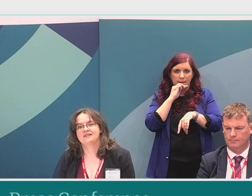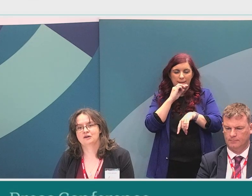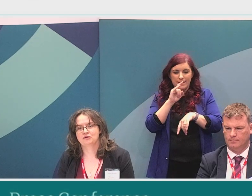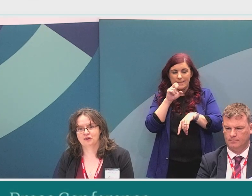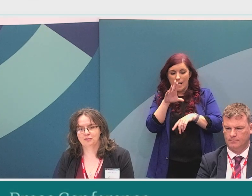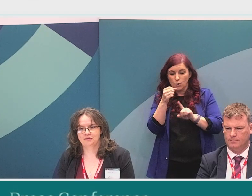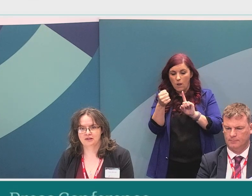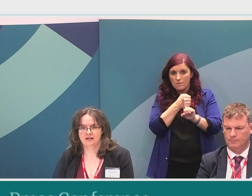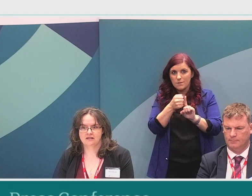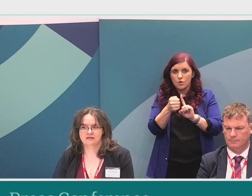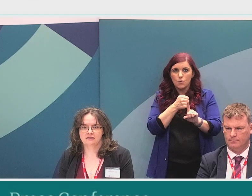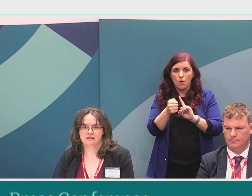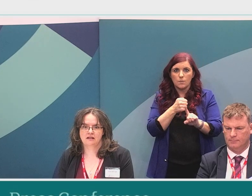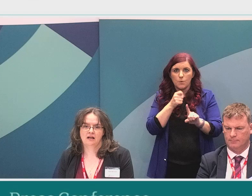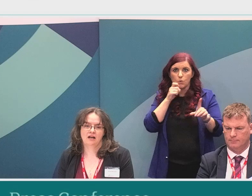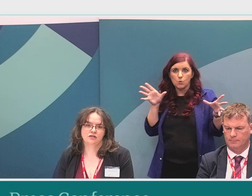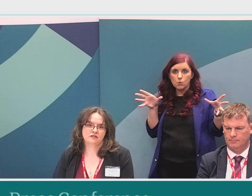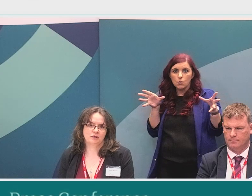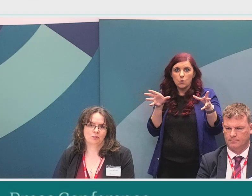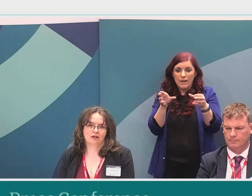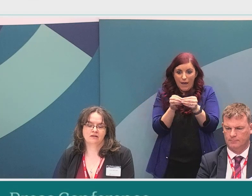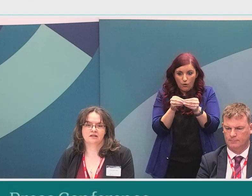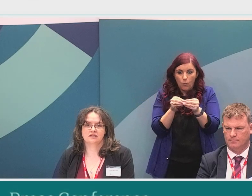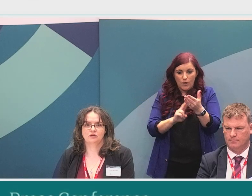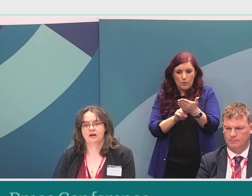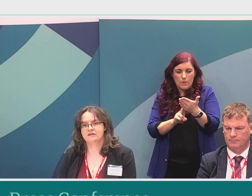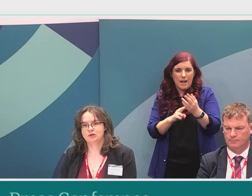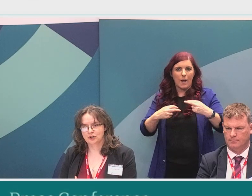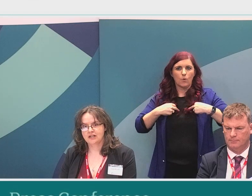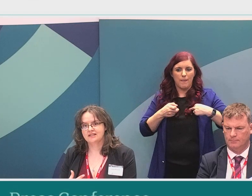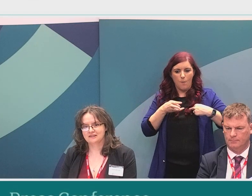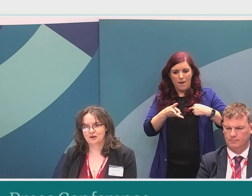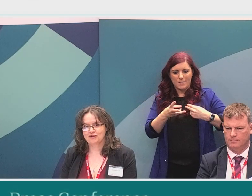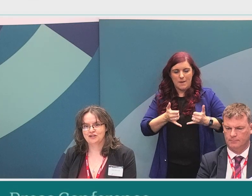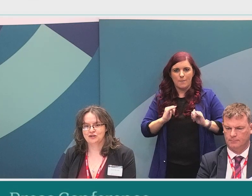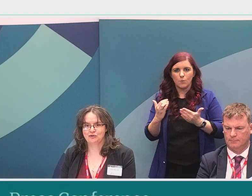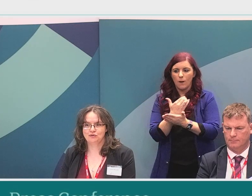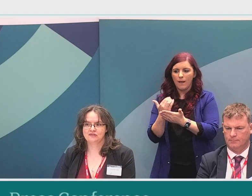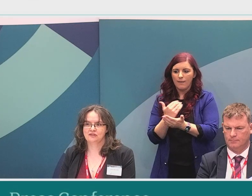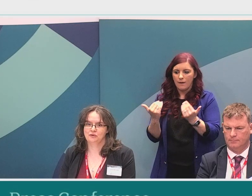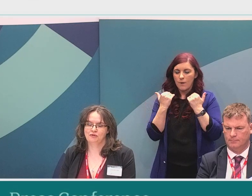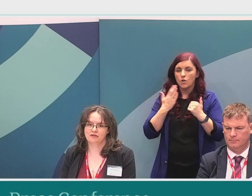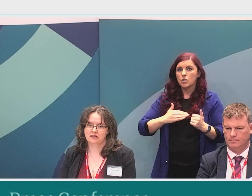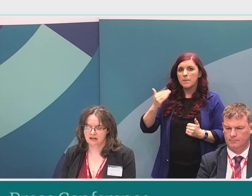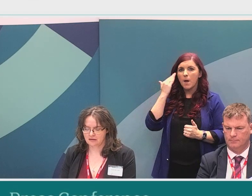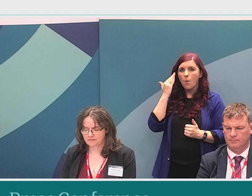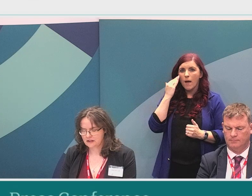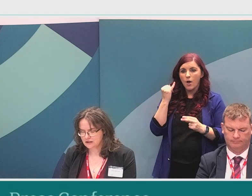this is how the variable has been collected. And just to be aware that, as we tried in the survey to use,